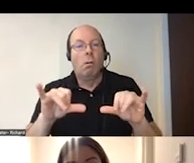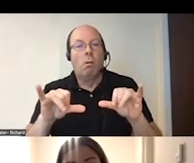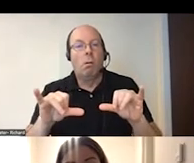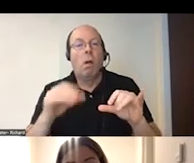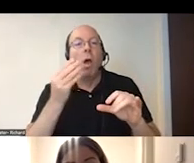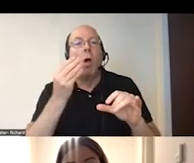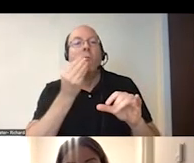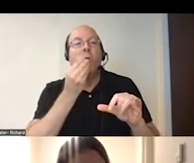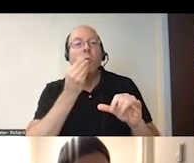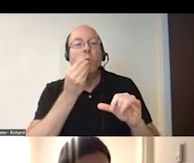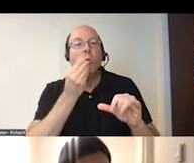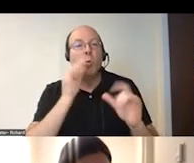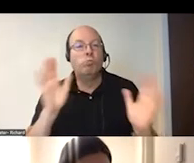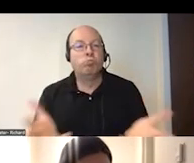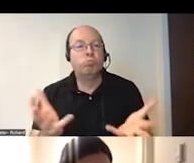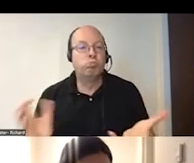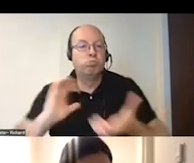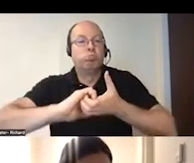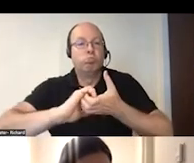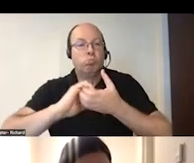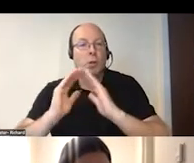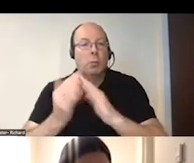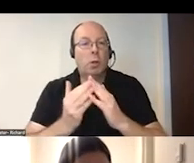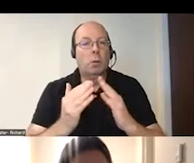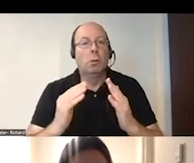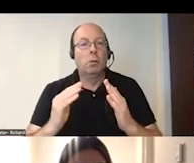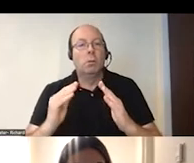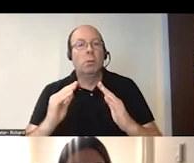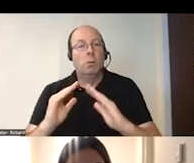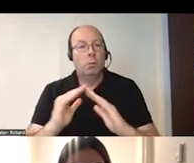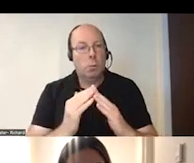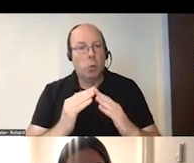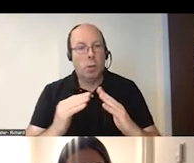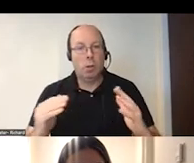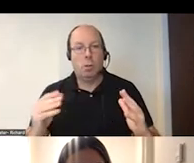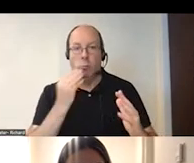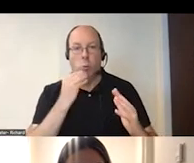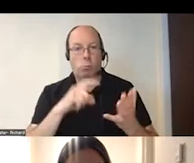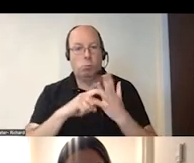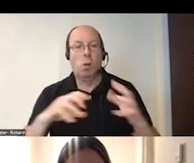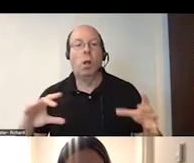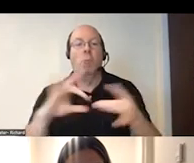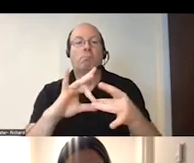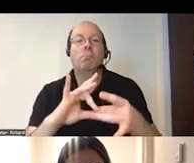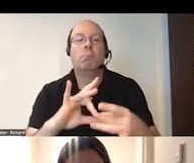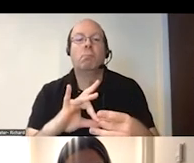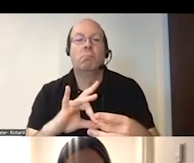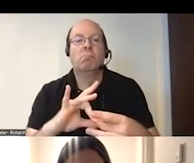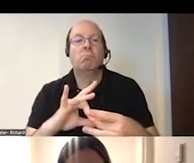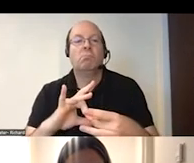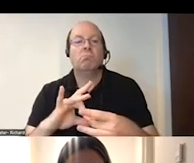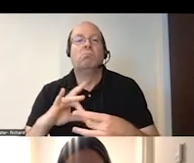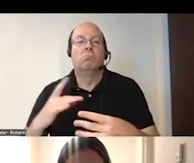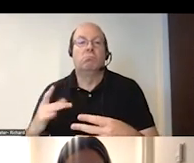community. It's something that everybody needs to come together for, and especially in areas in the city where there's not a ton of access to